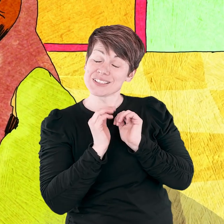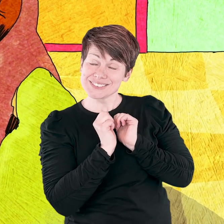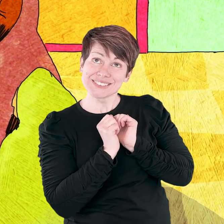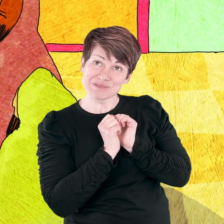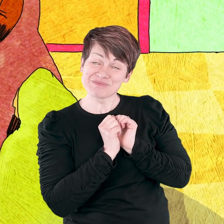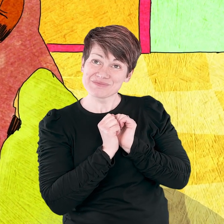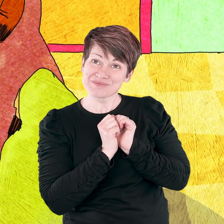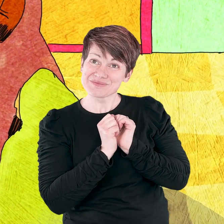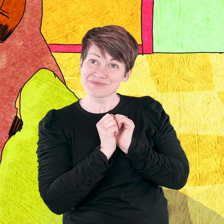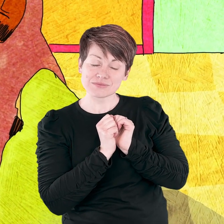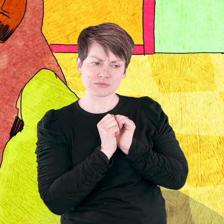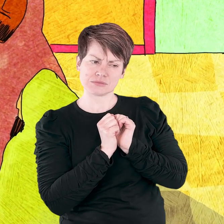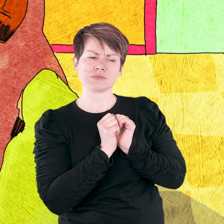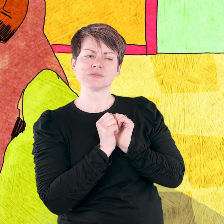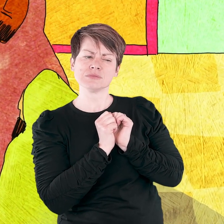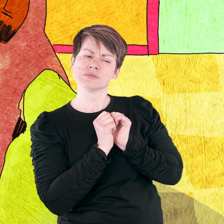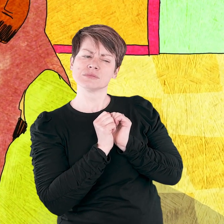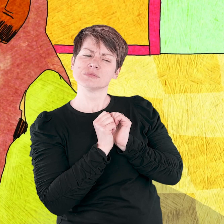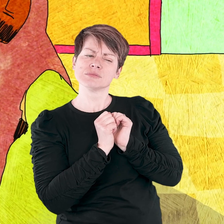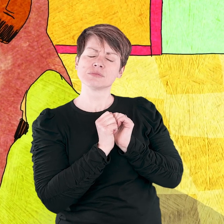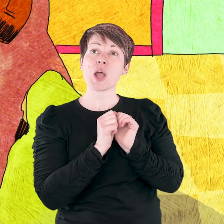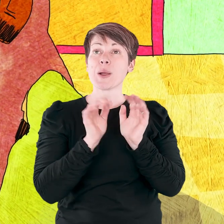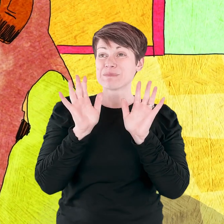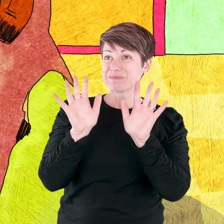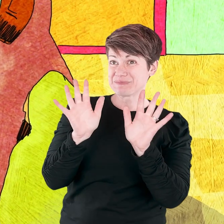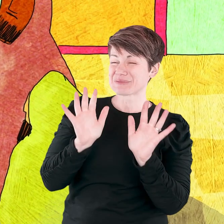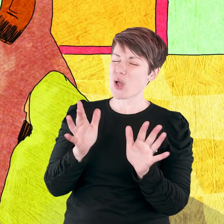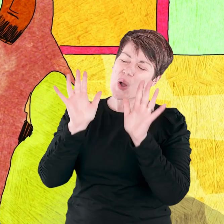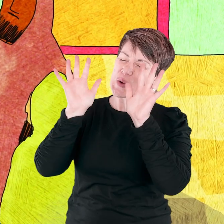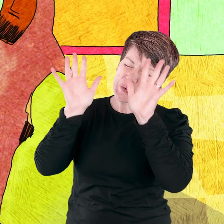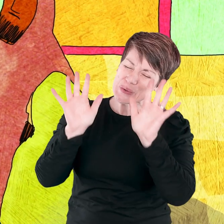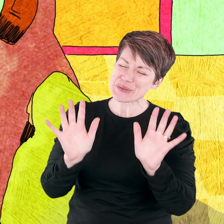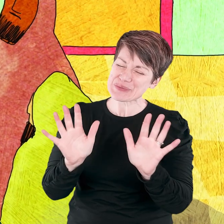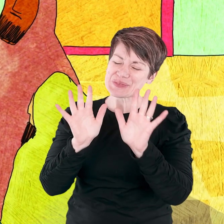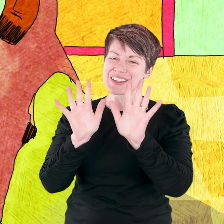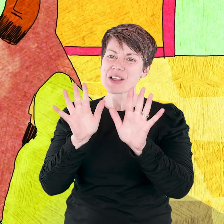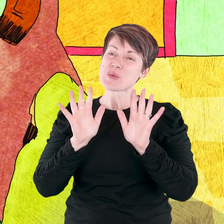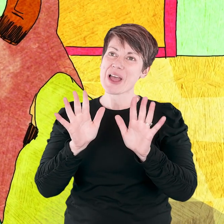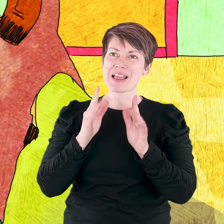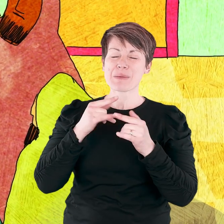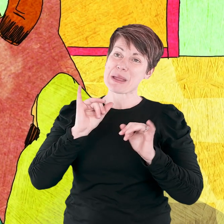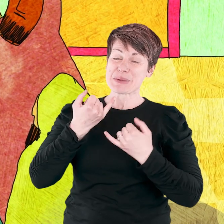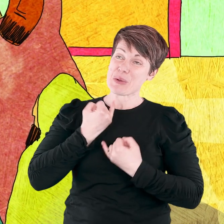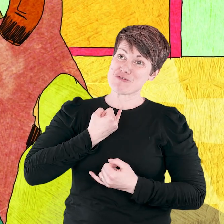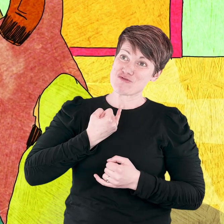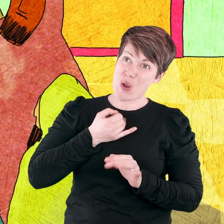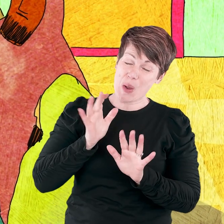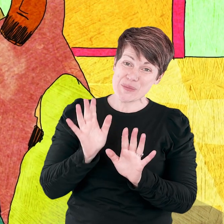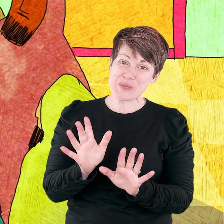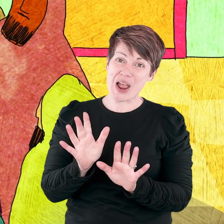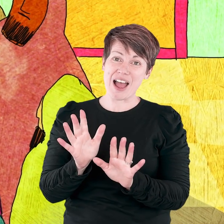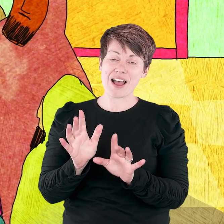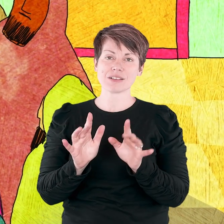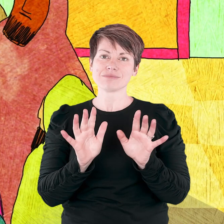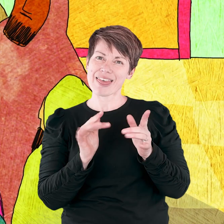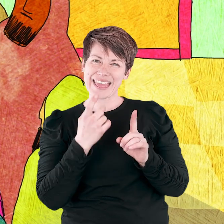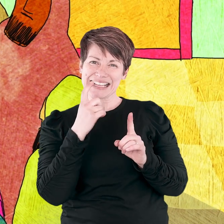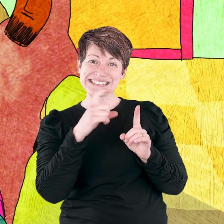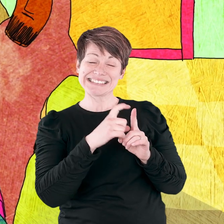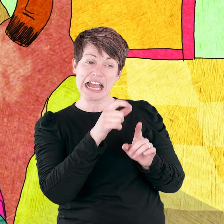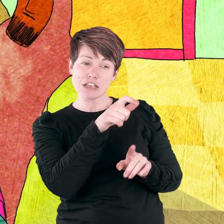alone, sire?" "Yes," said the king. "Oh, majestical brightness, then correct us if we're wrong, but it